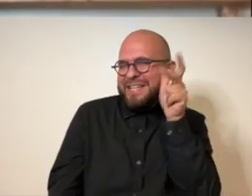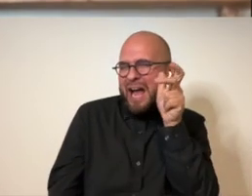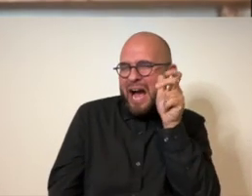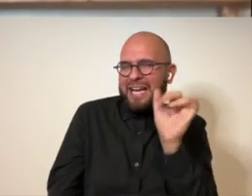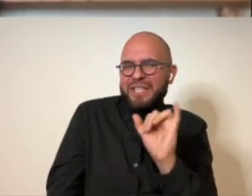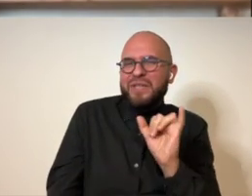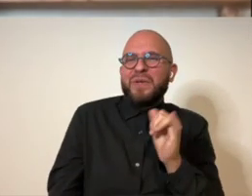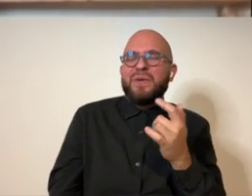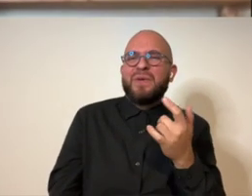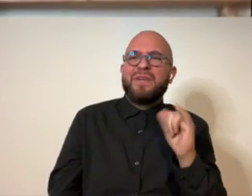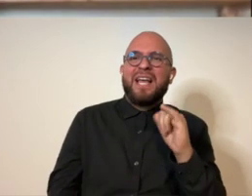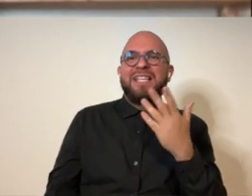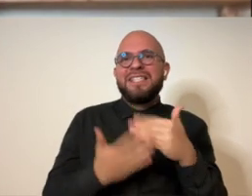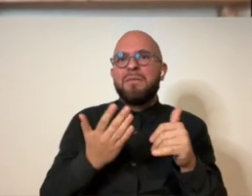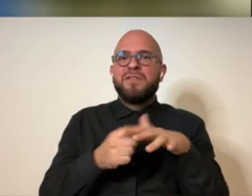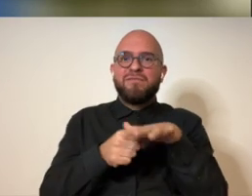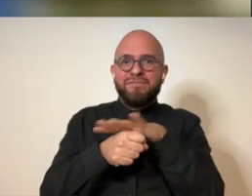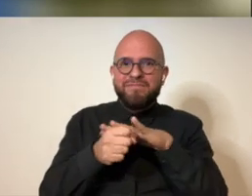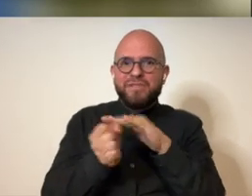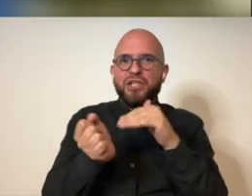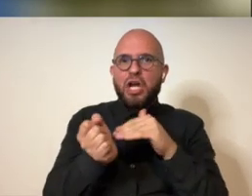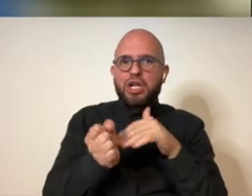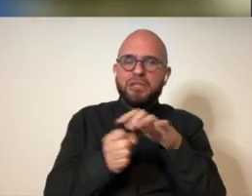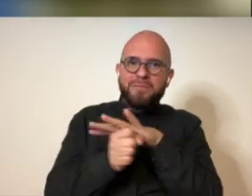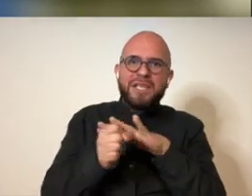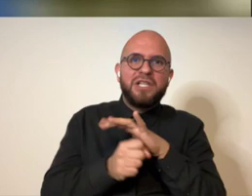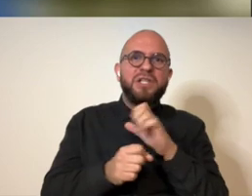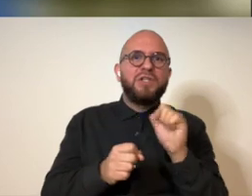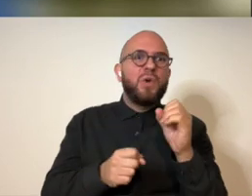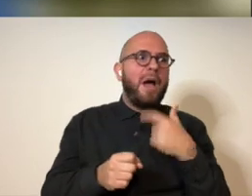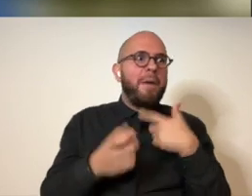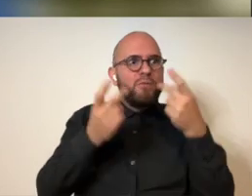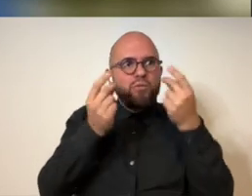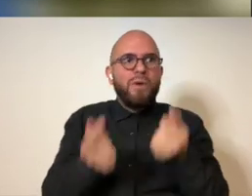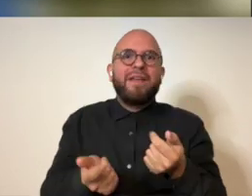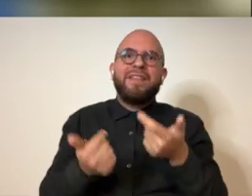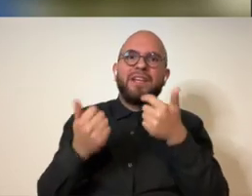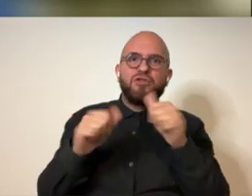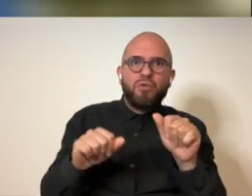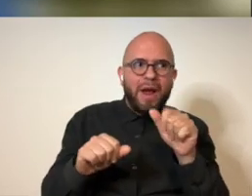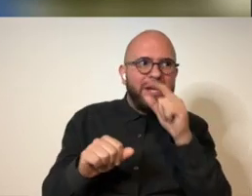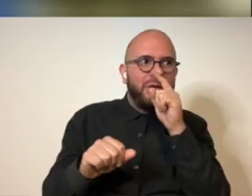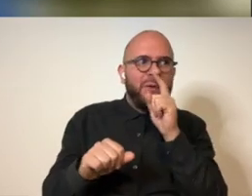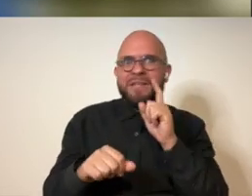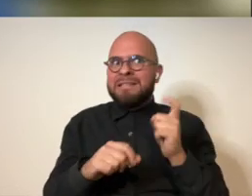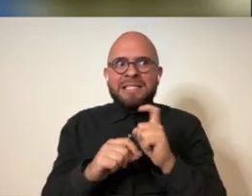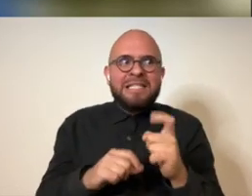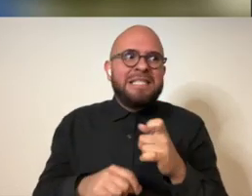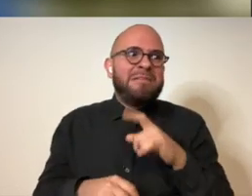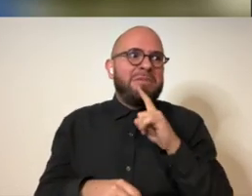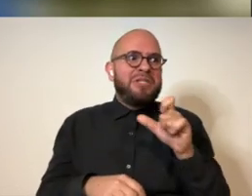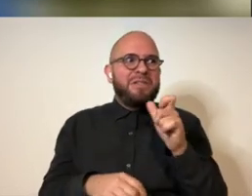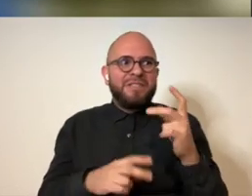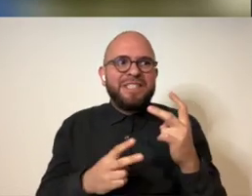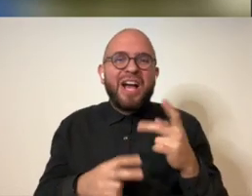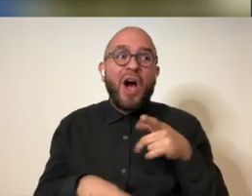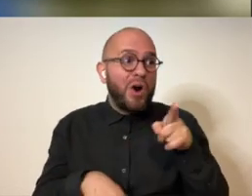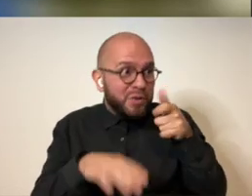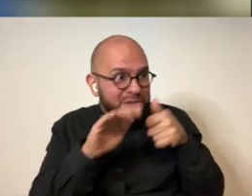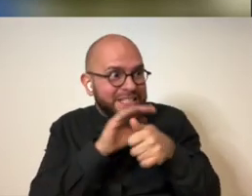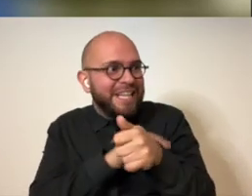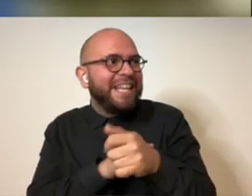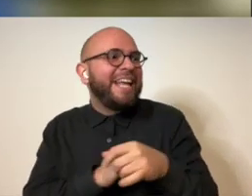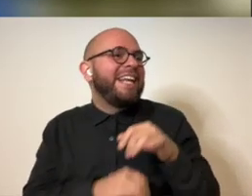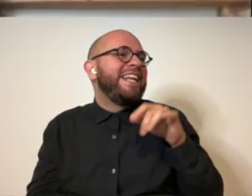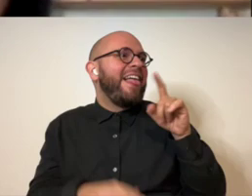ha-ha, that's fine. It felt naughty, too. Like, some yeah. spaces are doctor spaces, so I'm quickly trying to do this while